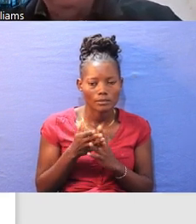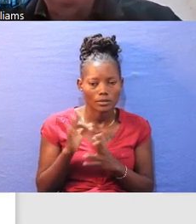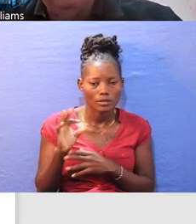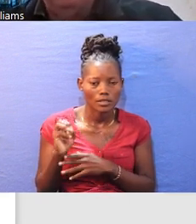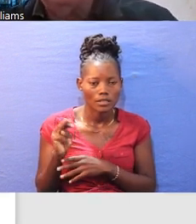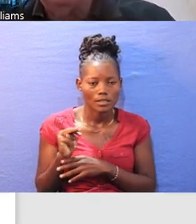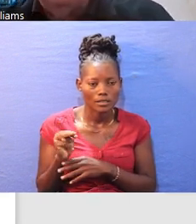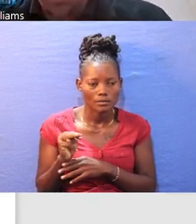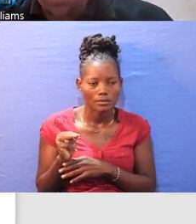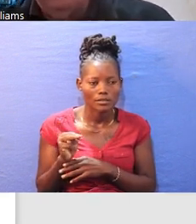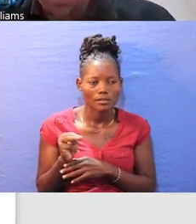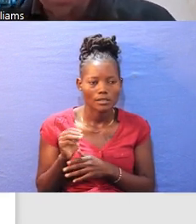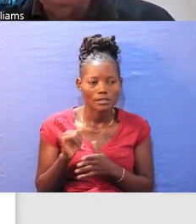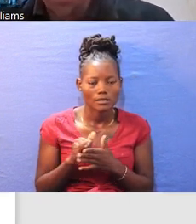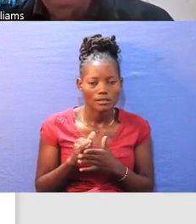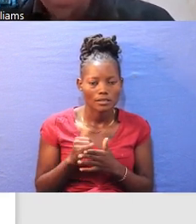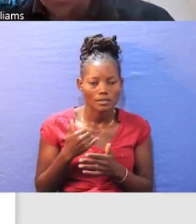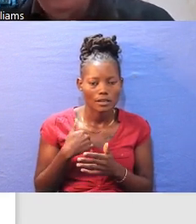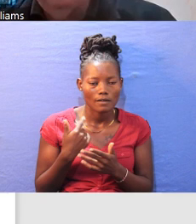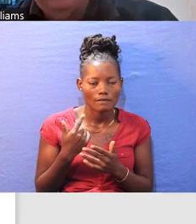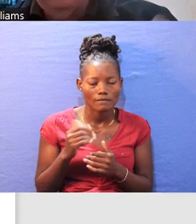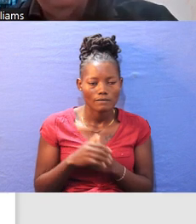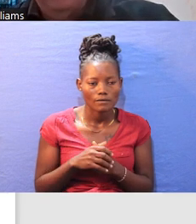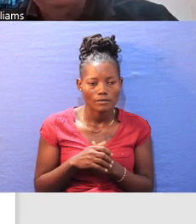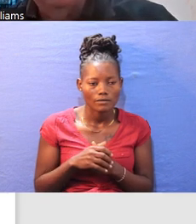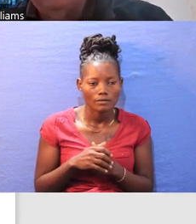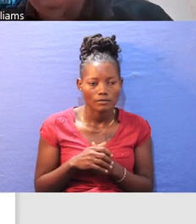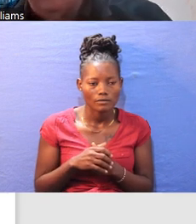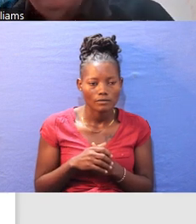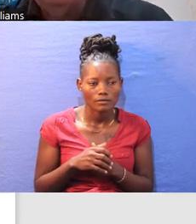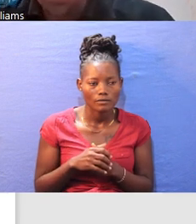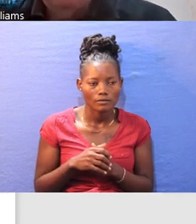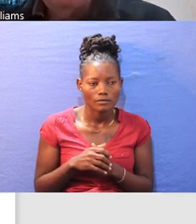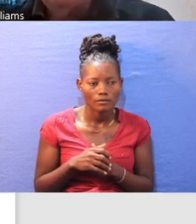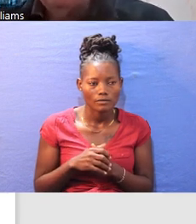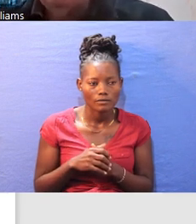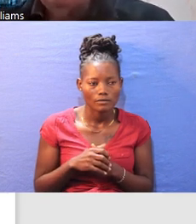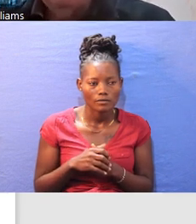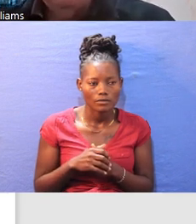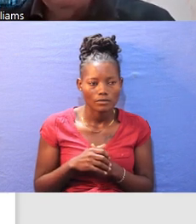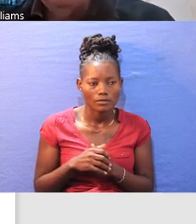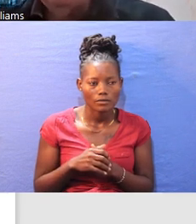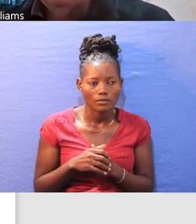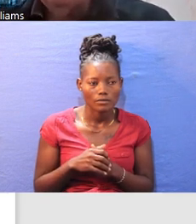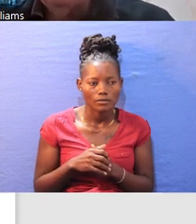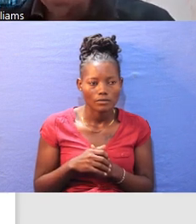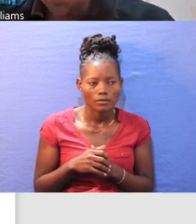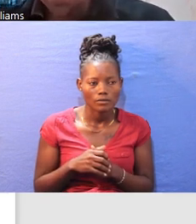top speed between the 30 meter segment that has the timing devices at both ends.